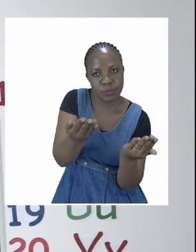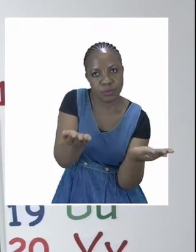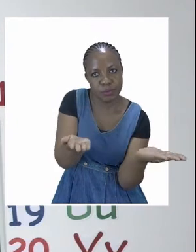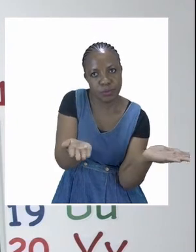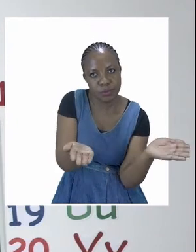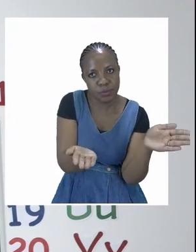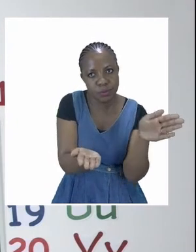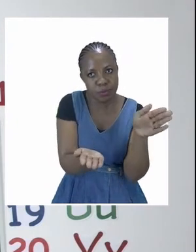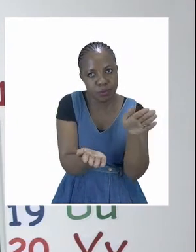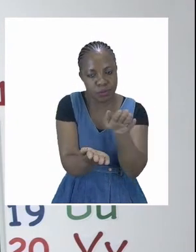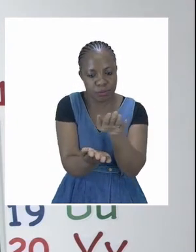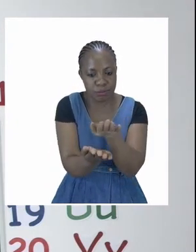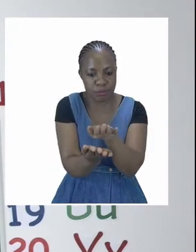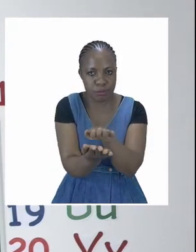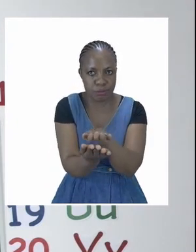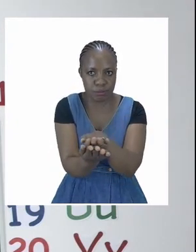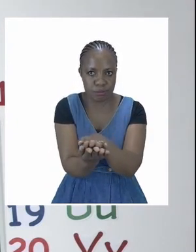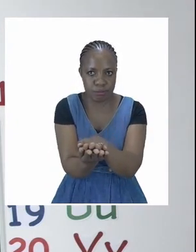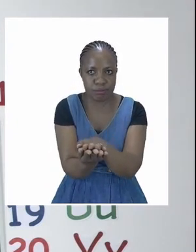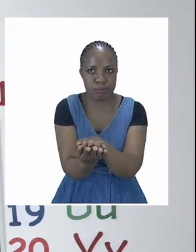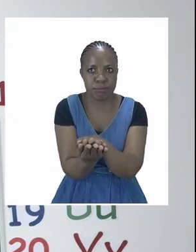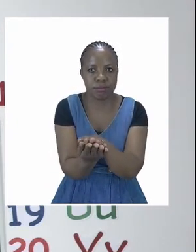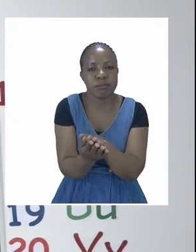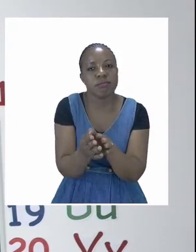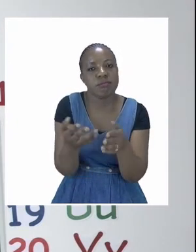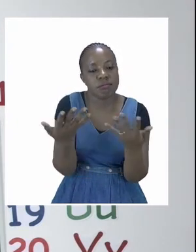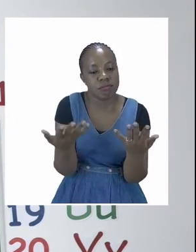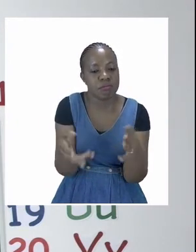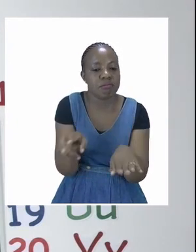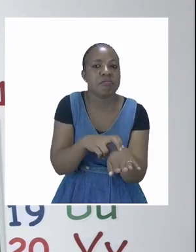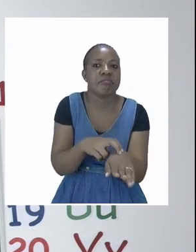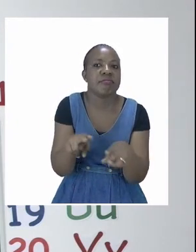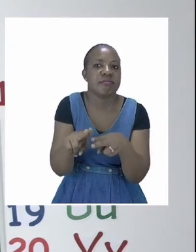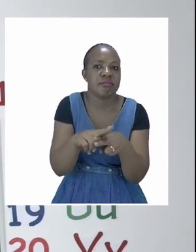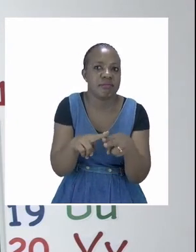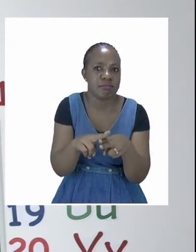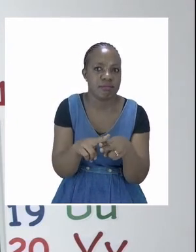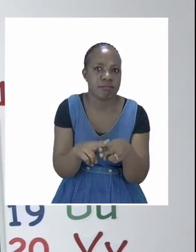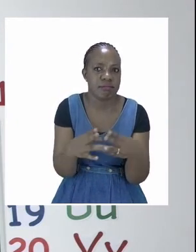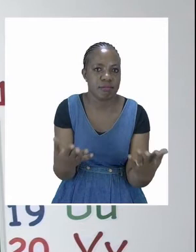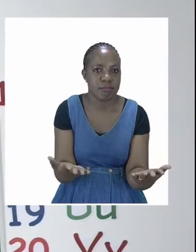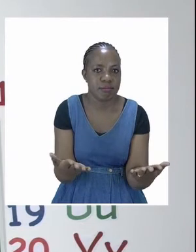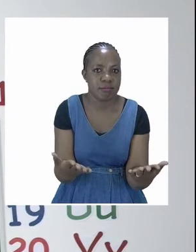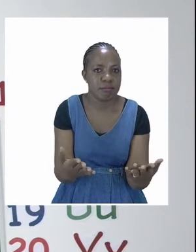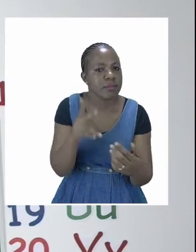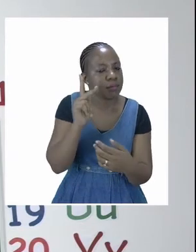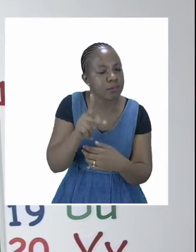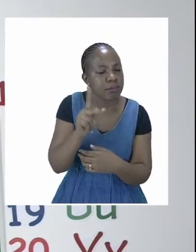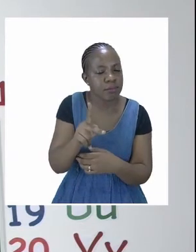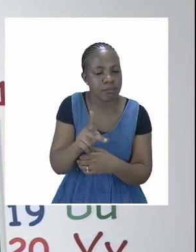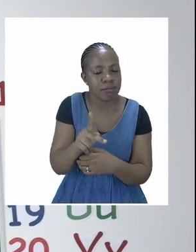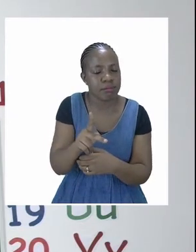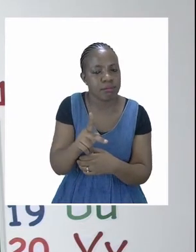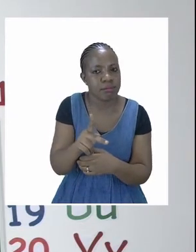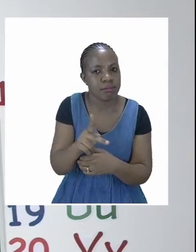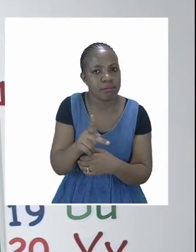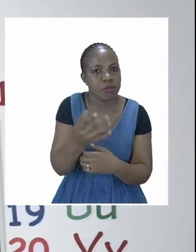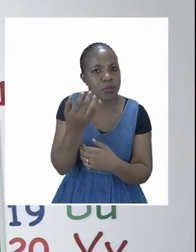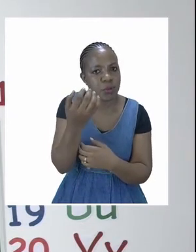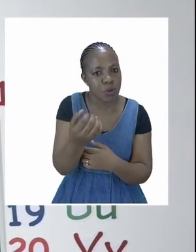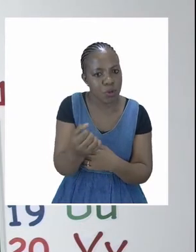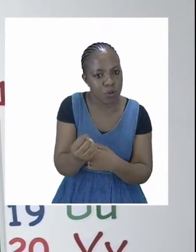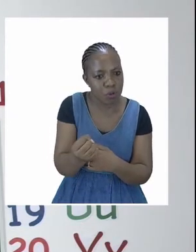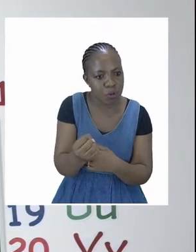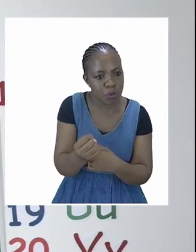it for ready to use. But there is more. We are also available on